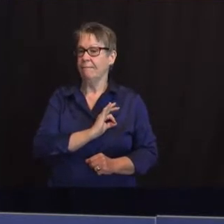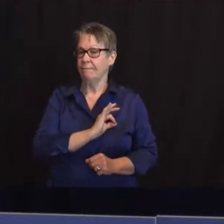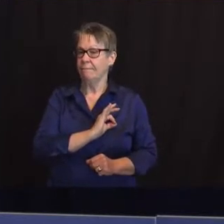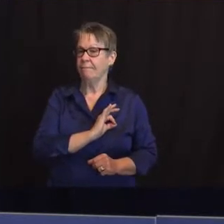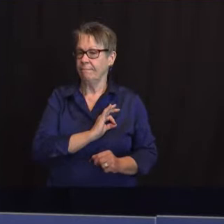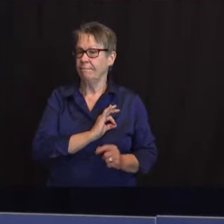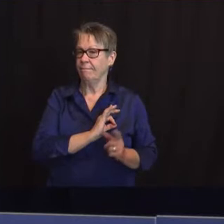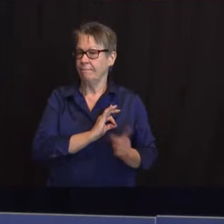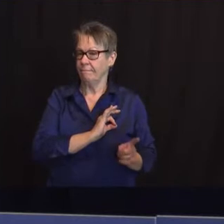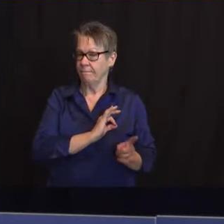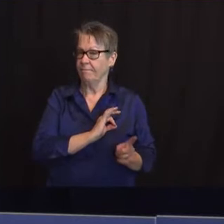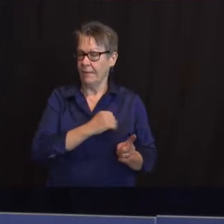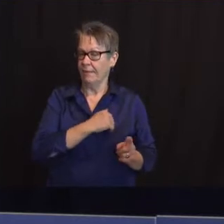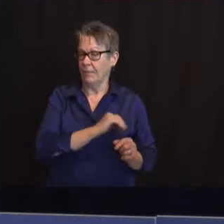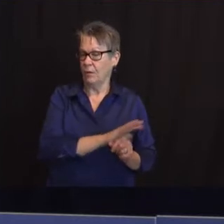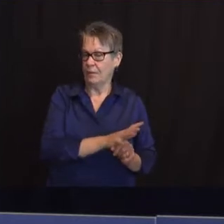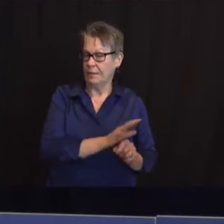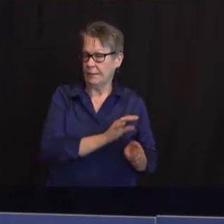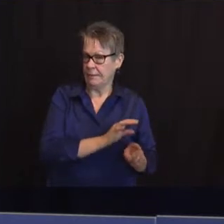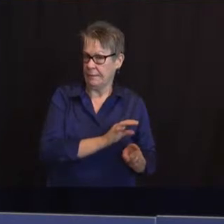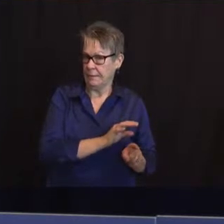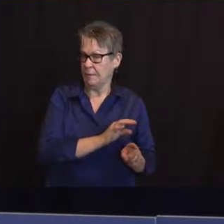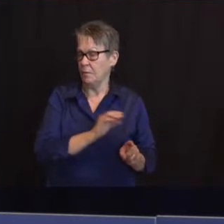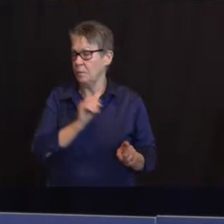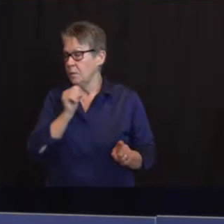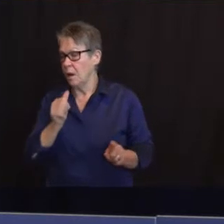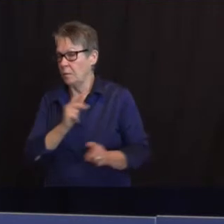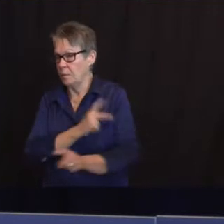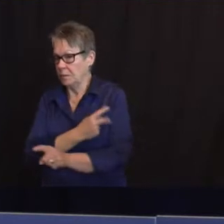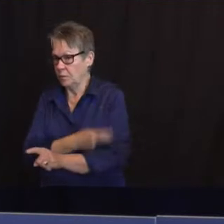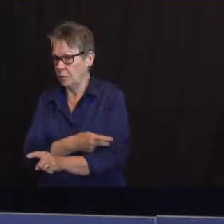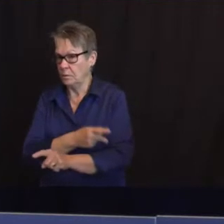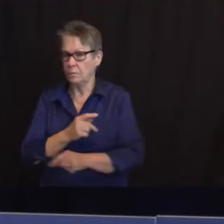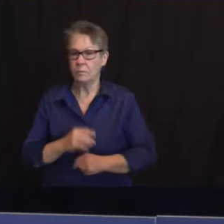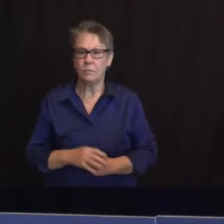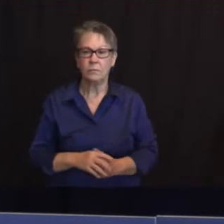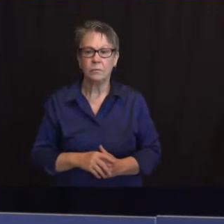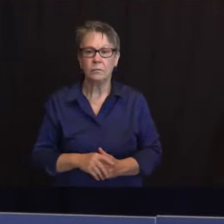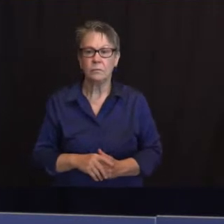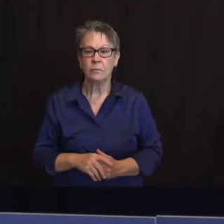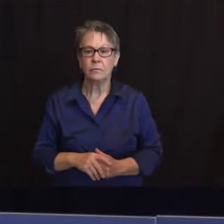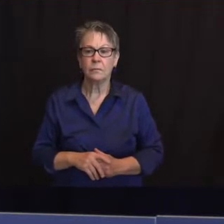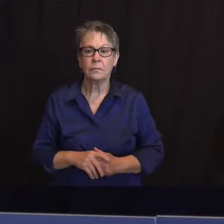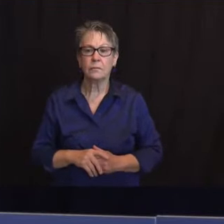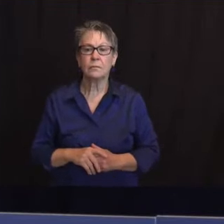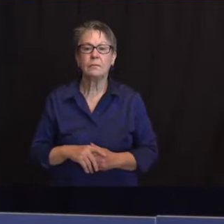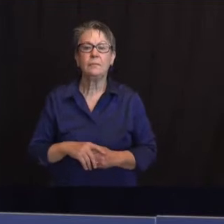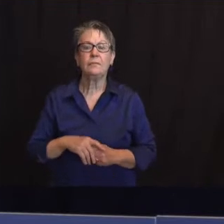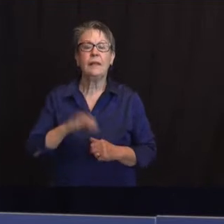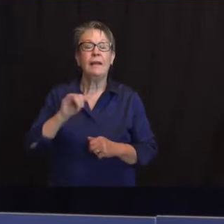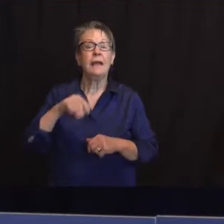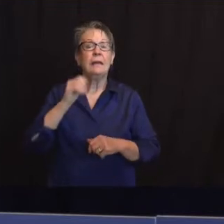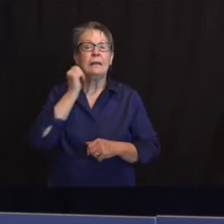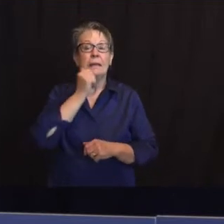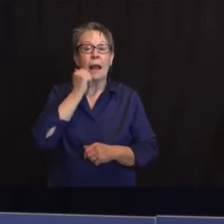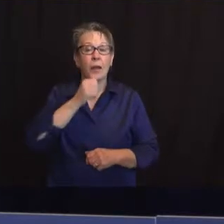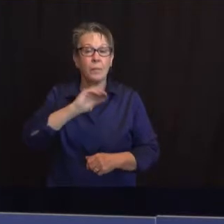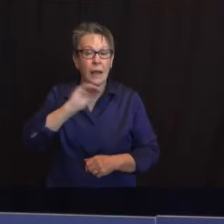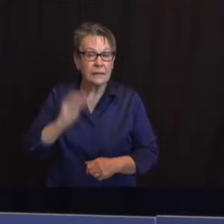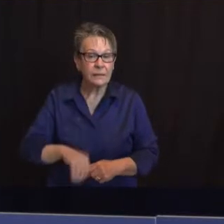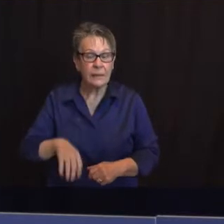New Jersey, our percent positivity as of April 1st is 9.14%. Northern part of the